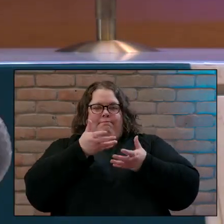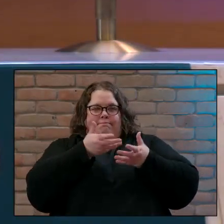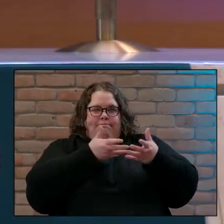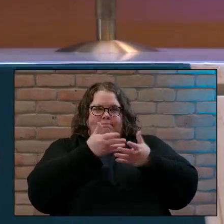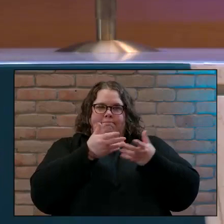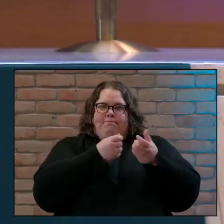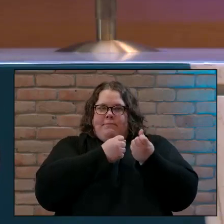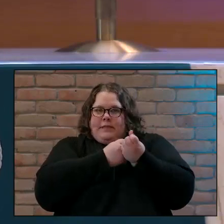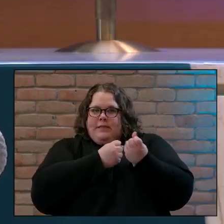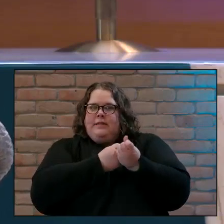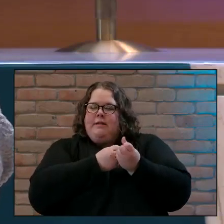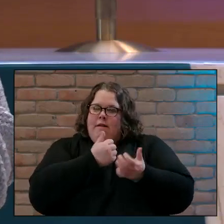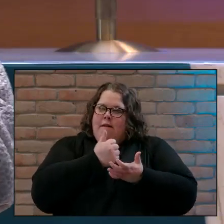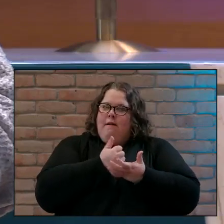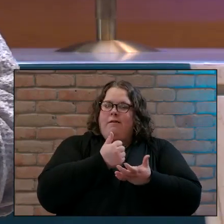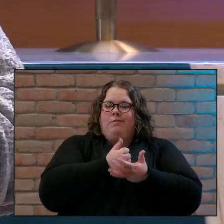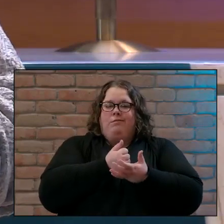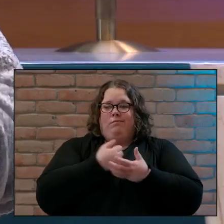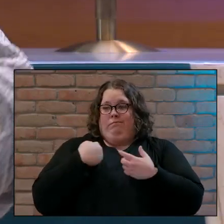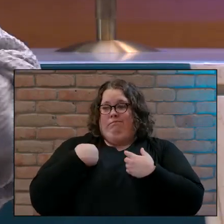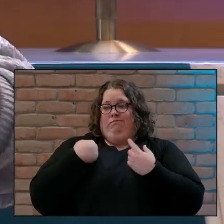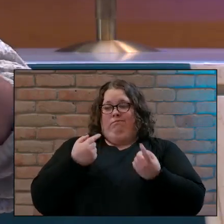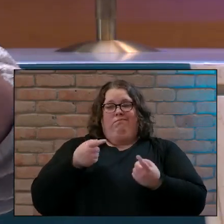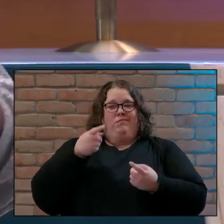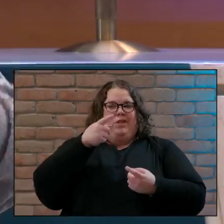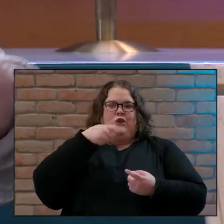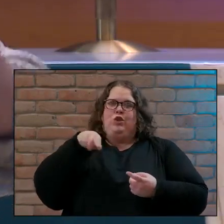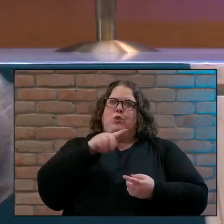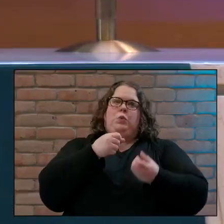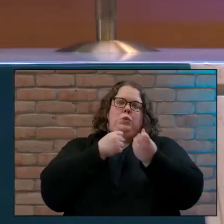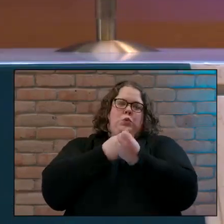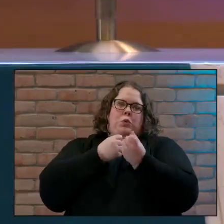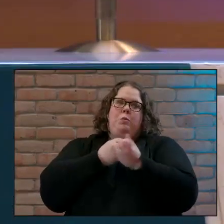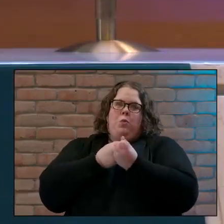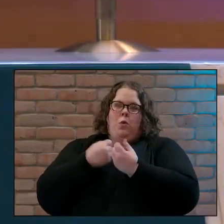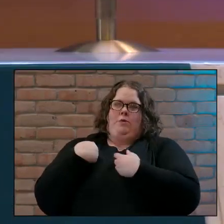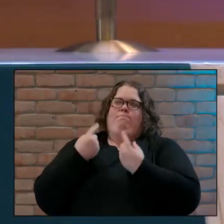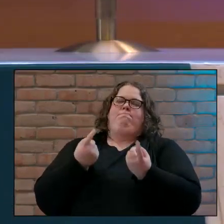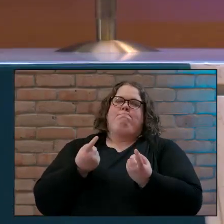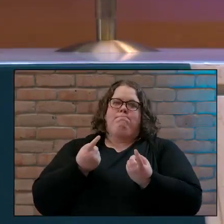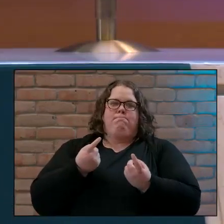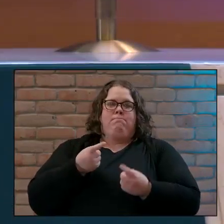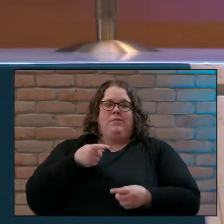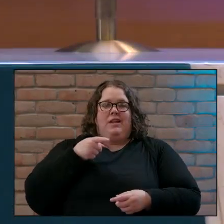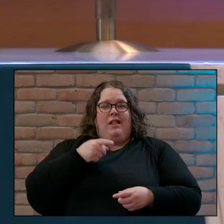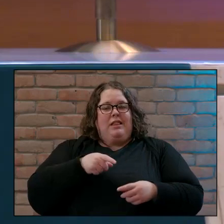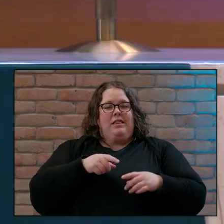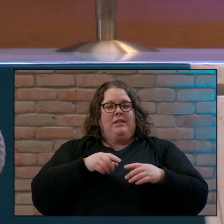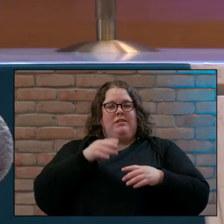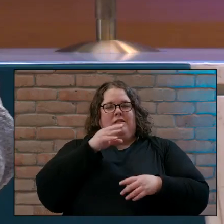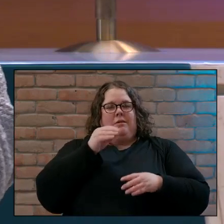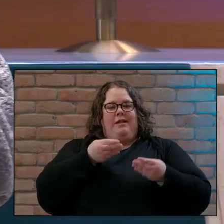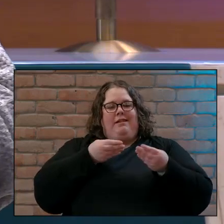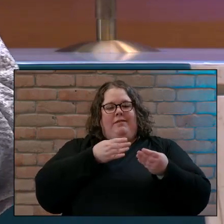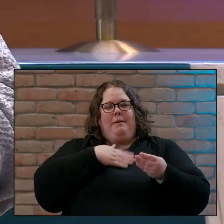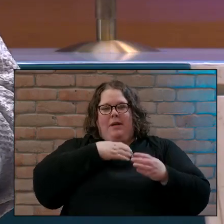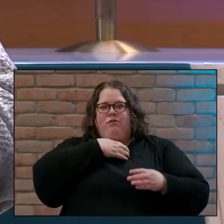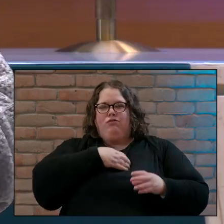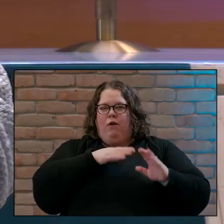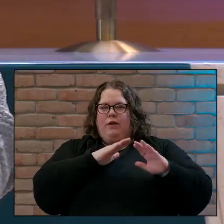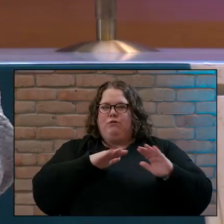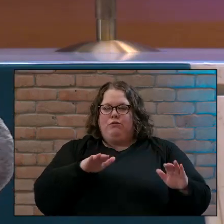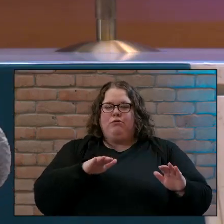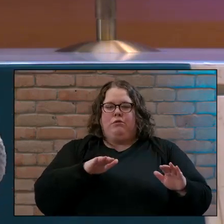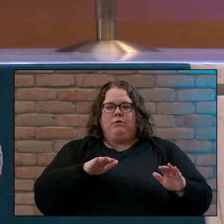been there for events like this. Feed My Starving Children is an opportunity for us to pack meals